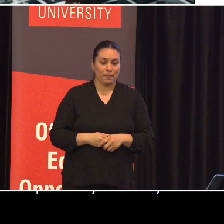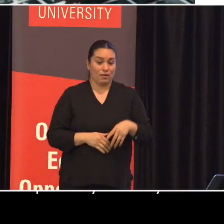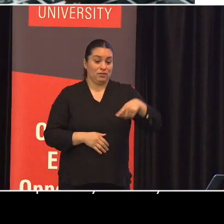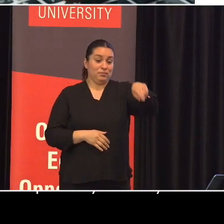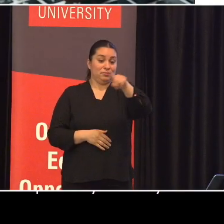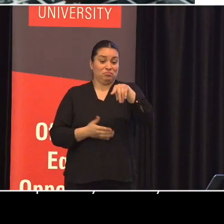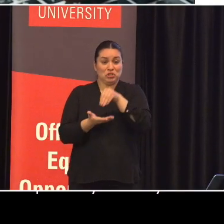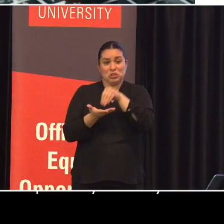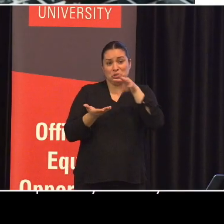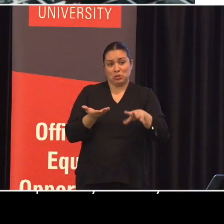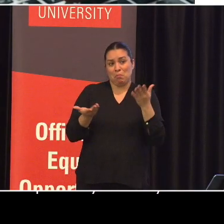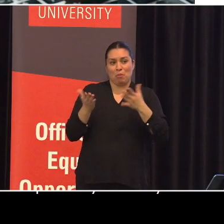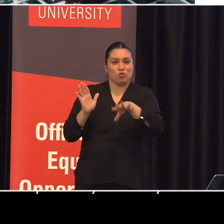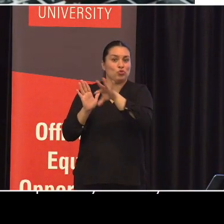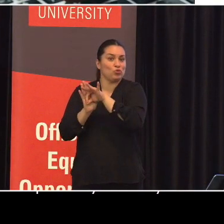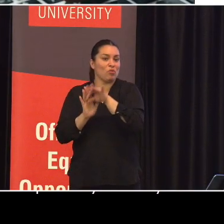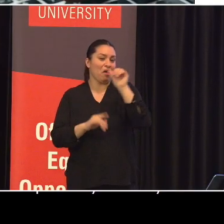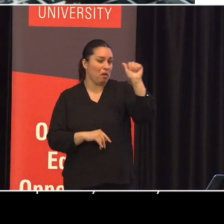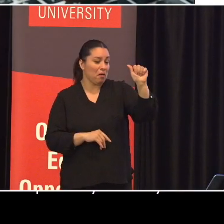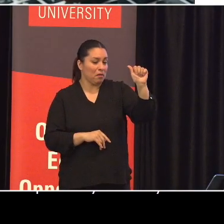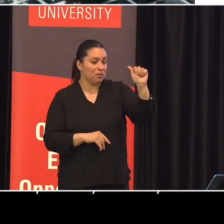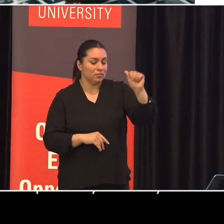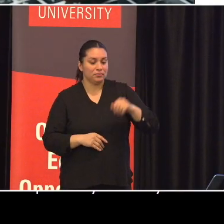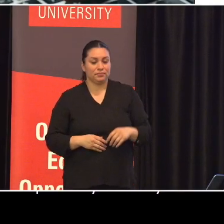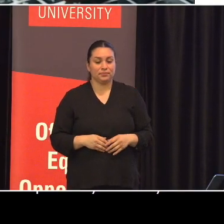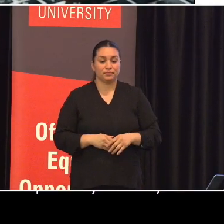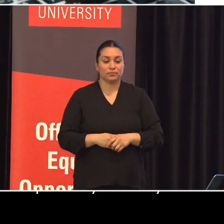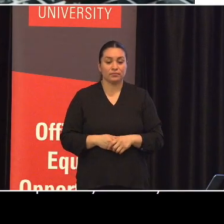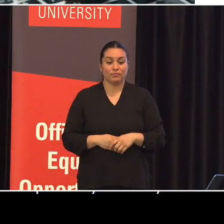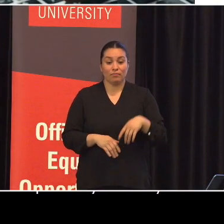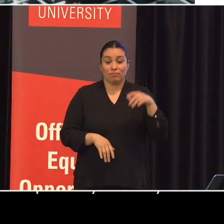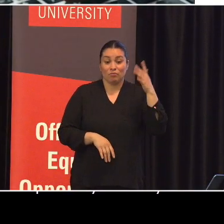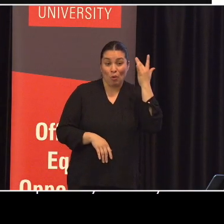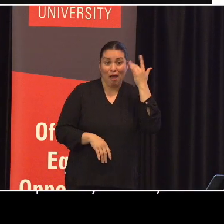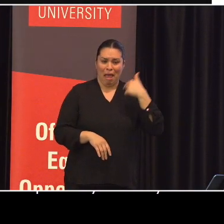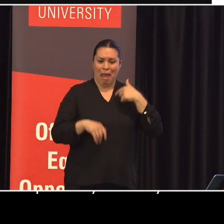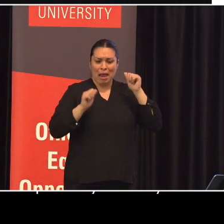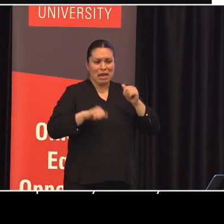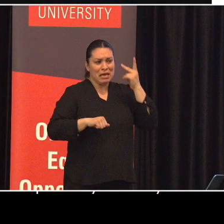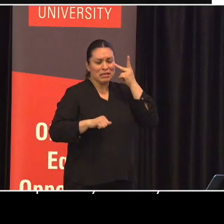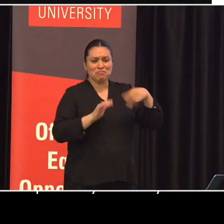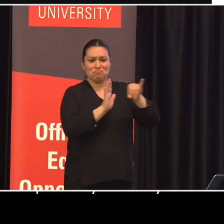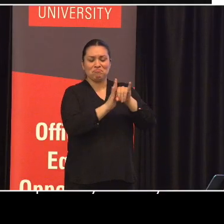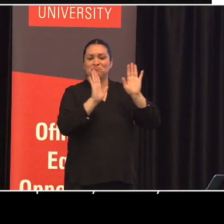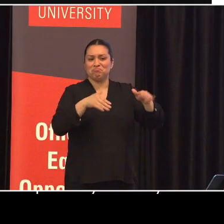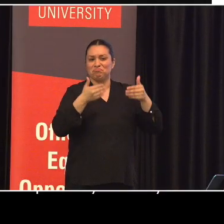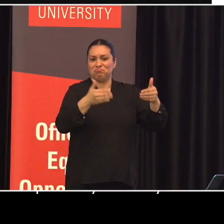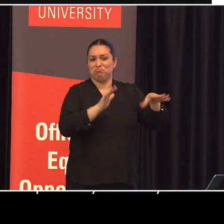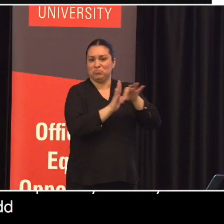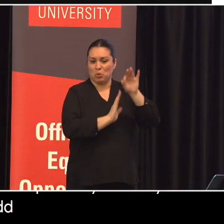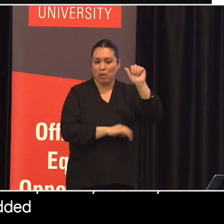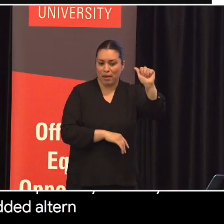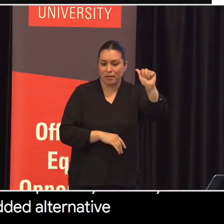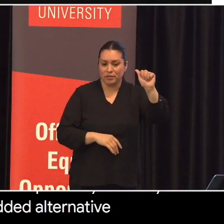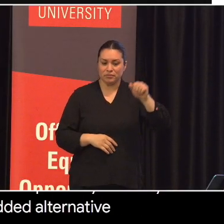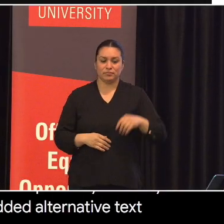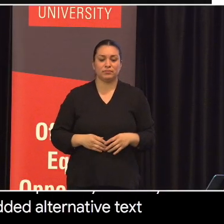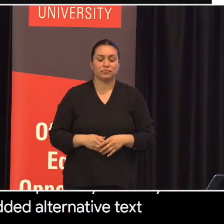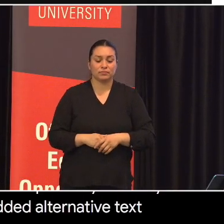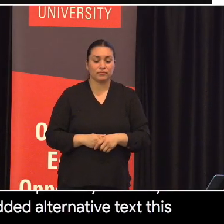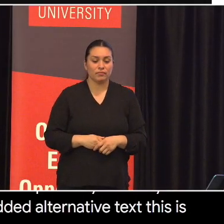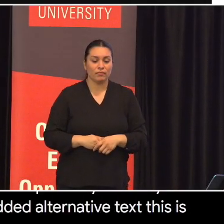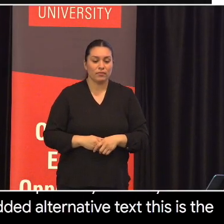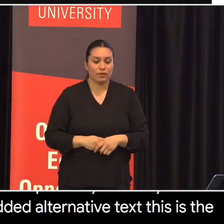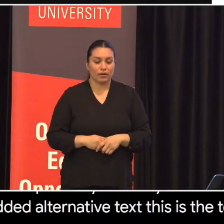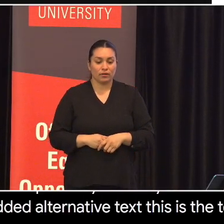access right away. If we had just thought one extra step and added alternative text, this is